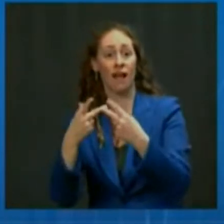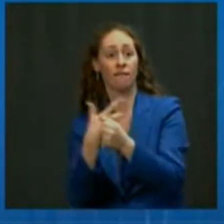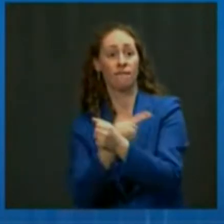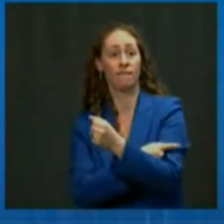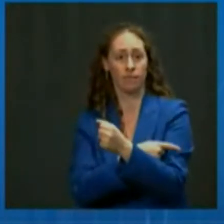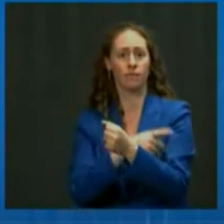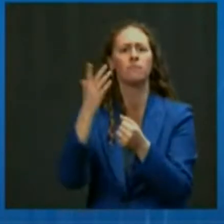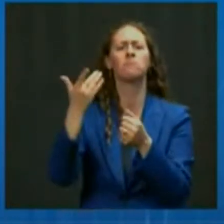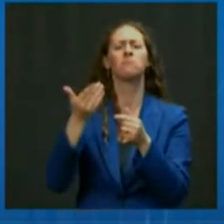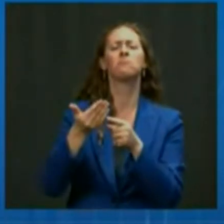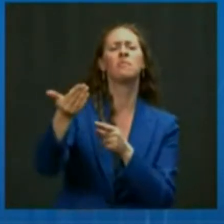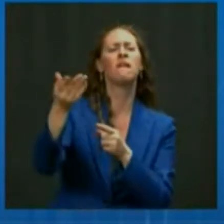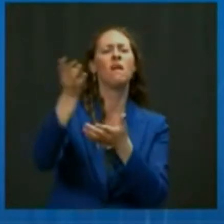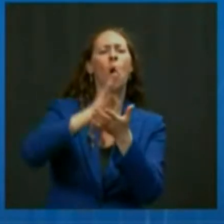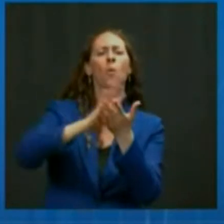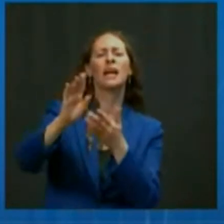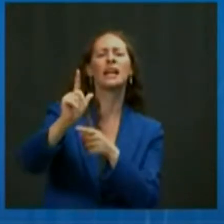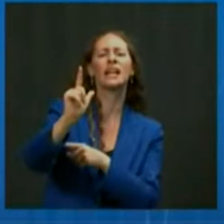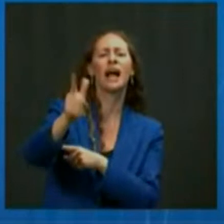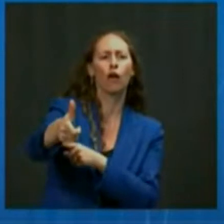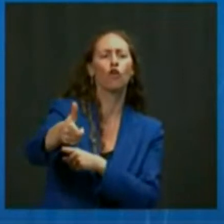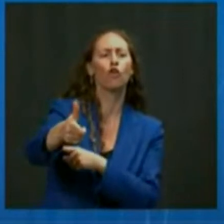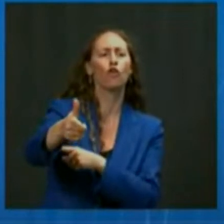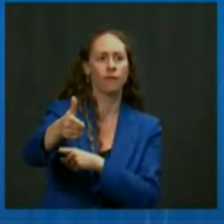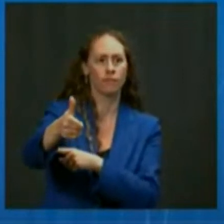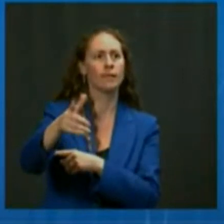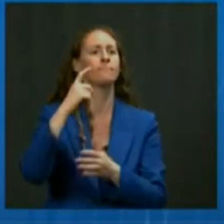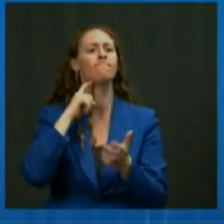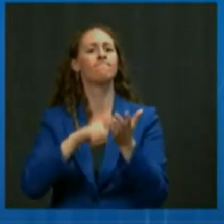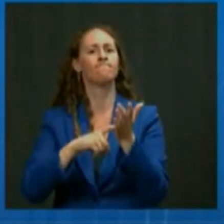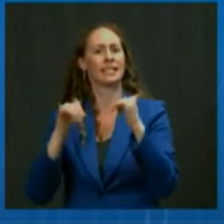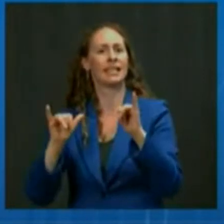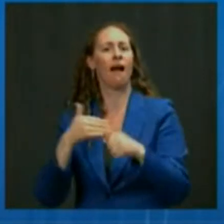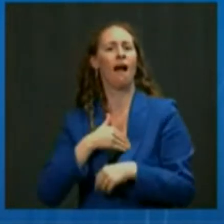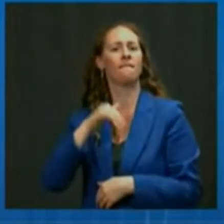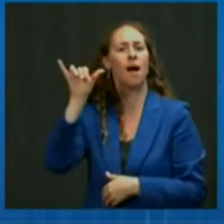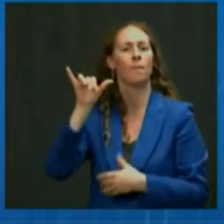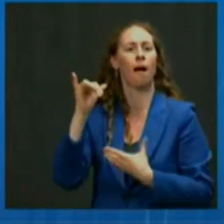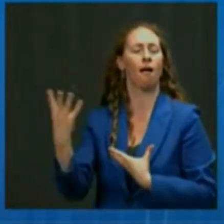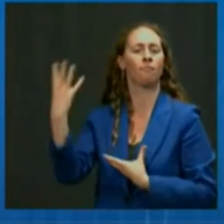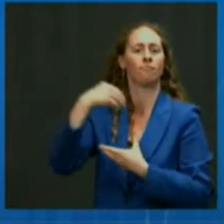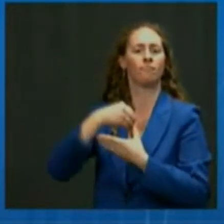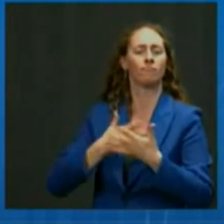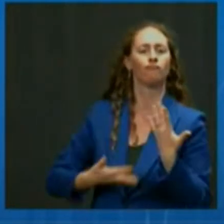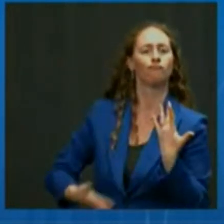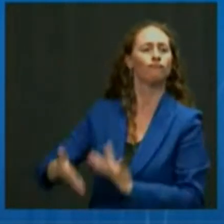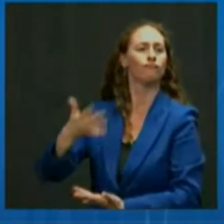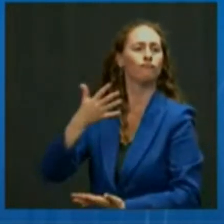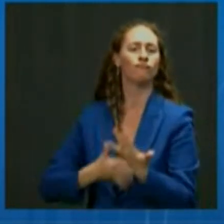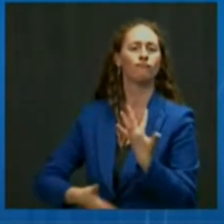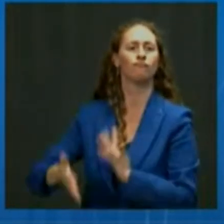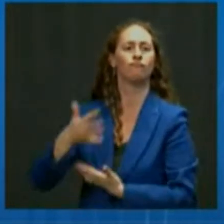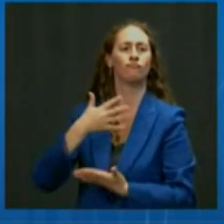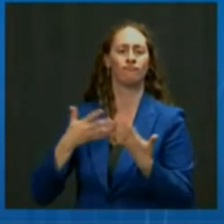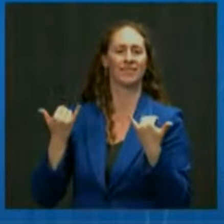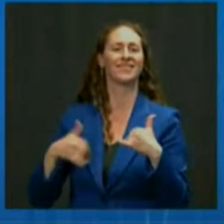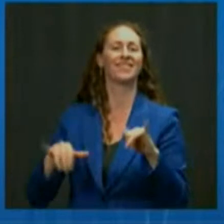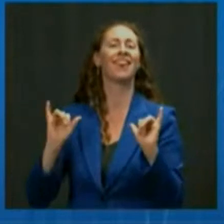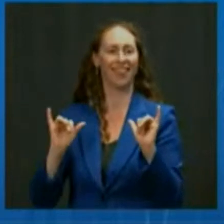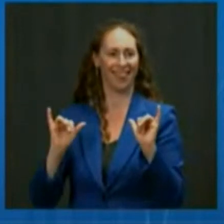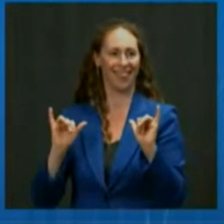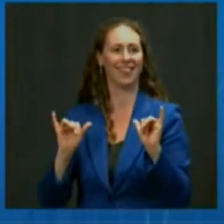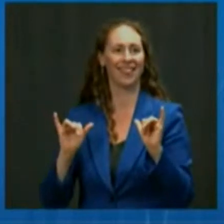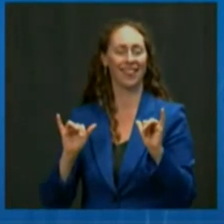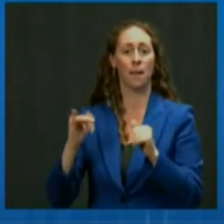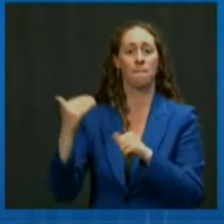serum neutralization titer of 1 to 100, which goes up from the vertical red line. That gives